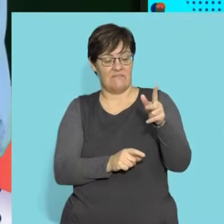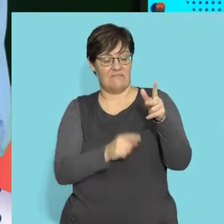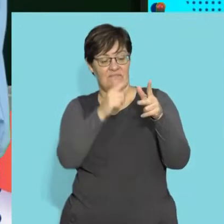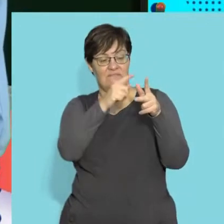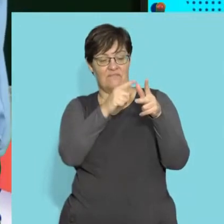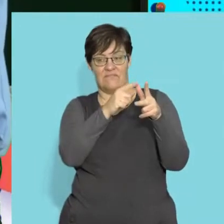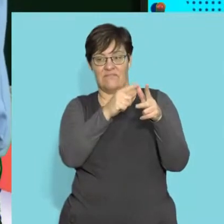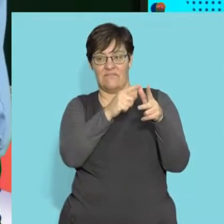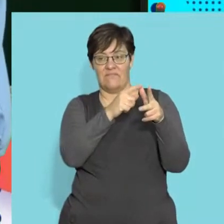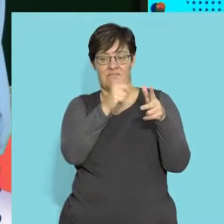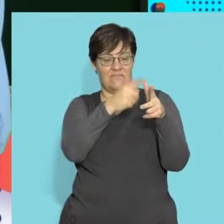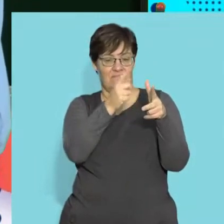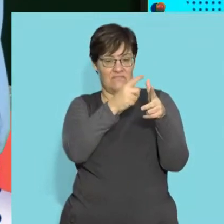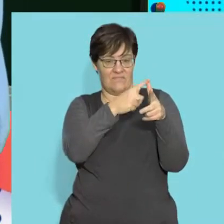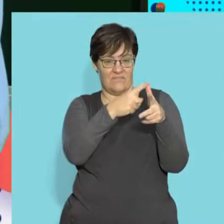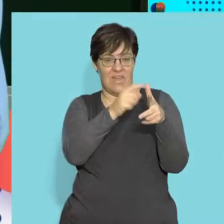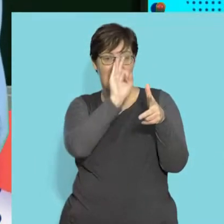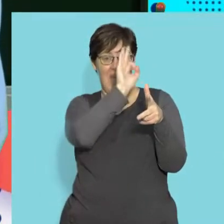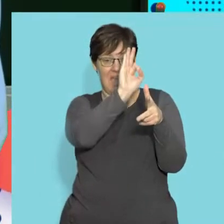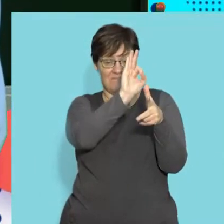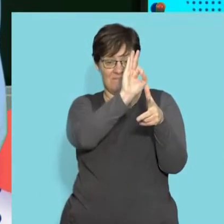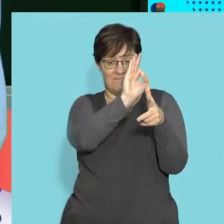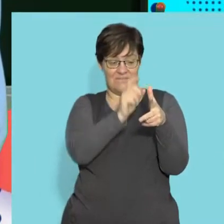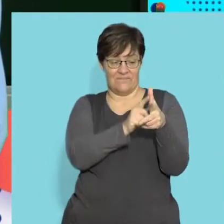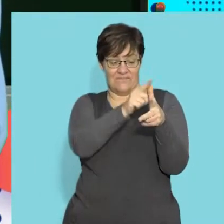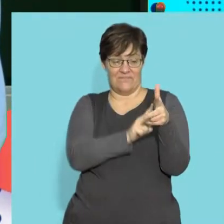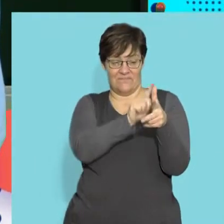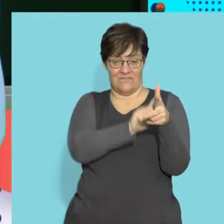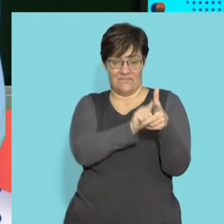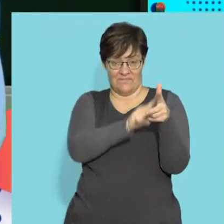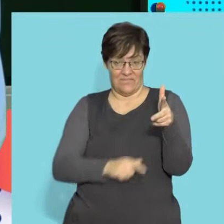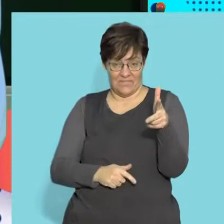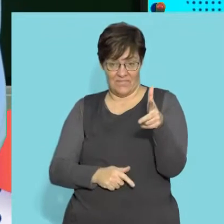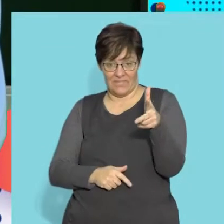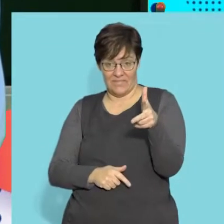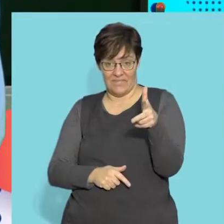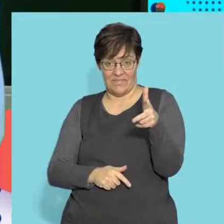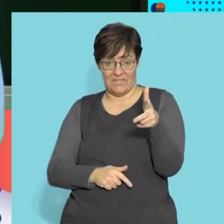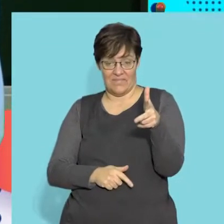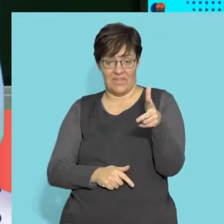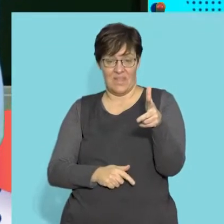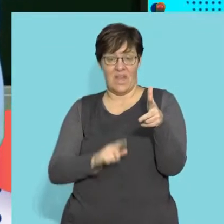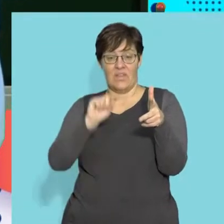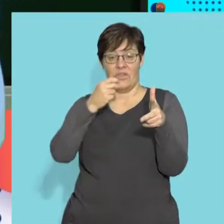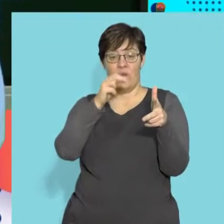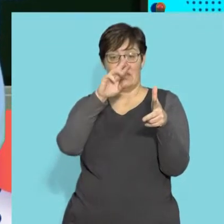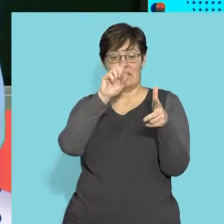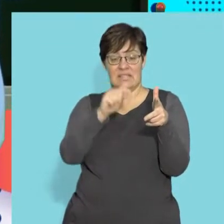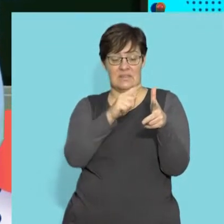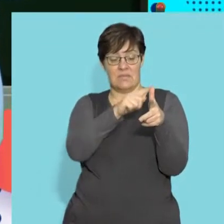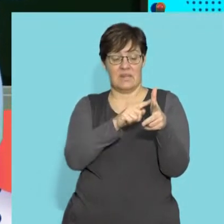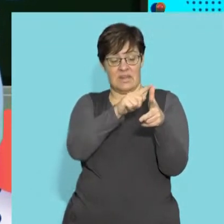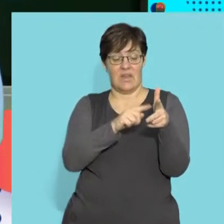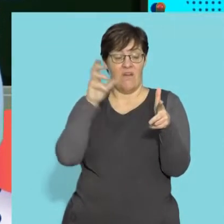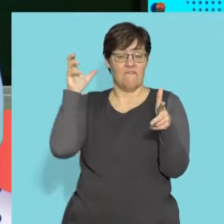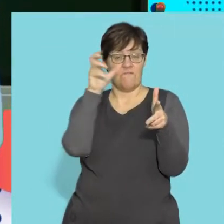I. F stands for the thumb, the thrust. So thumb starts with TH, and